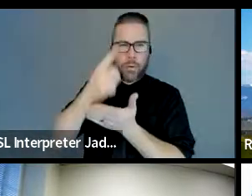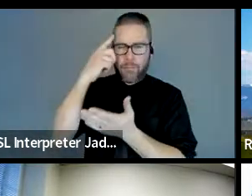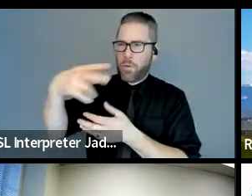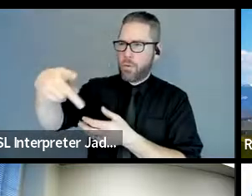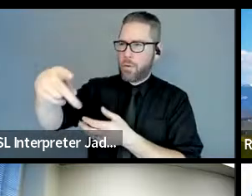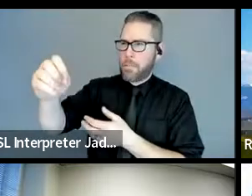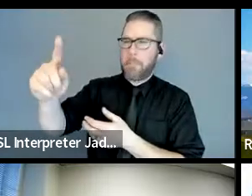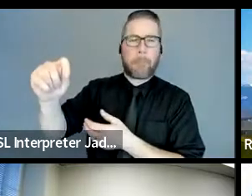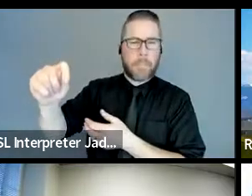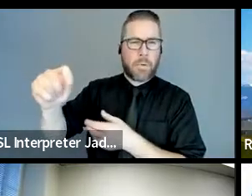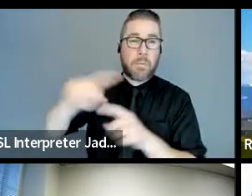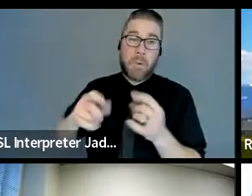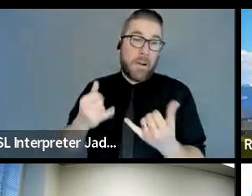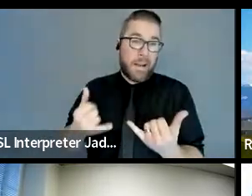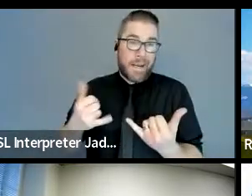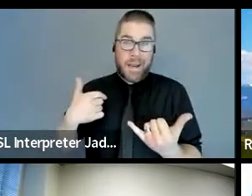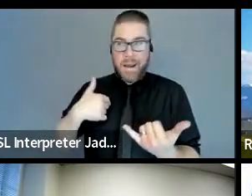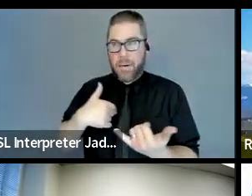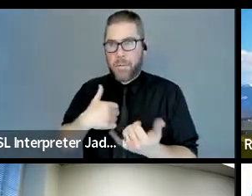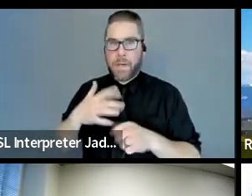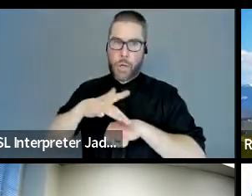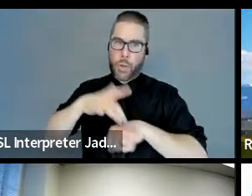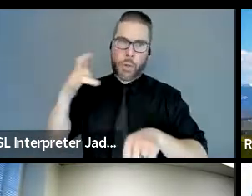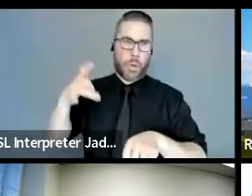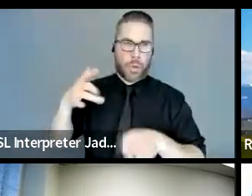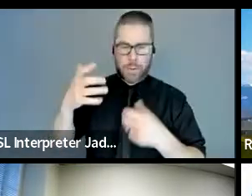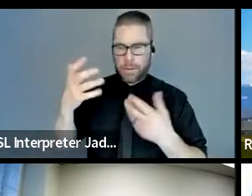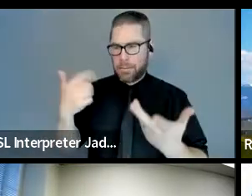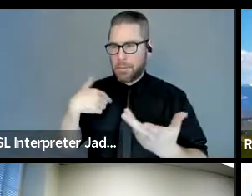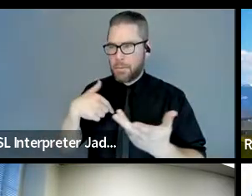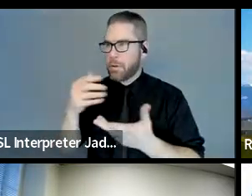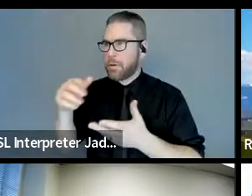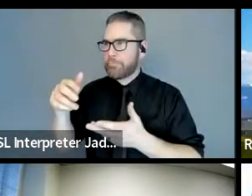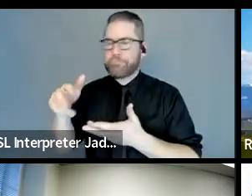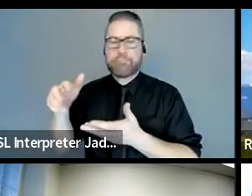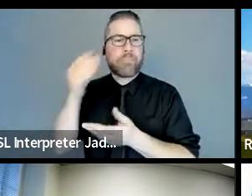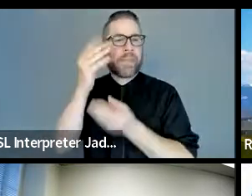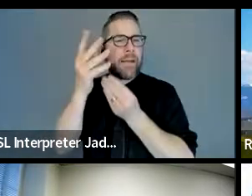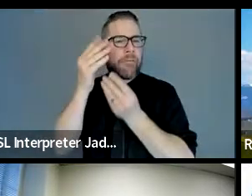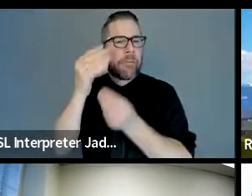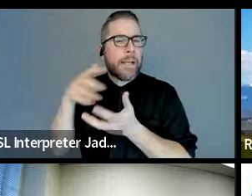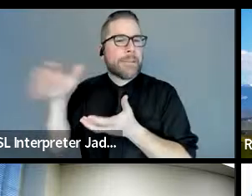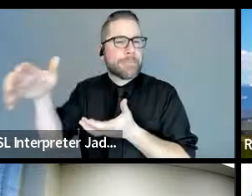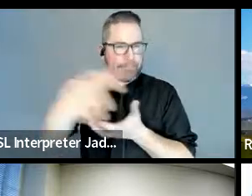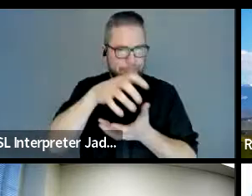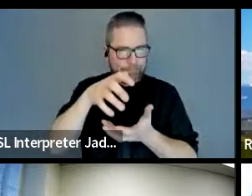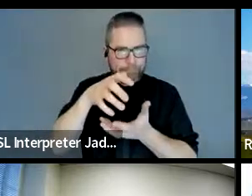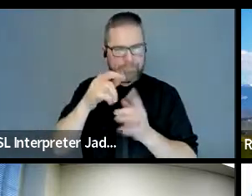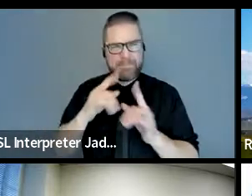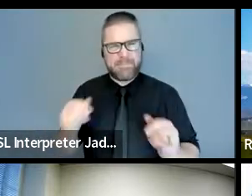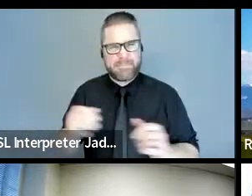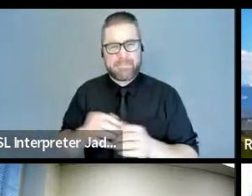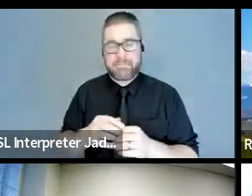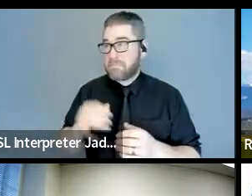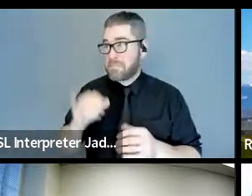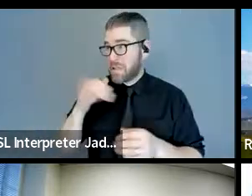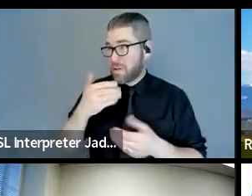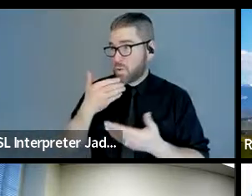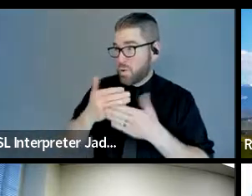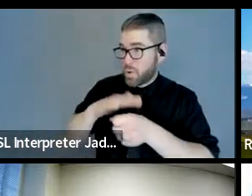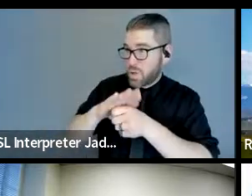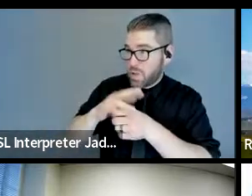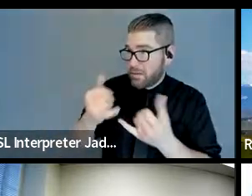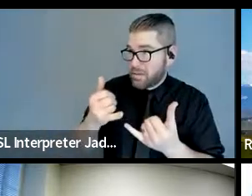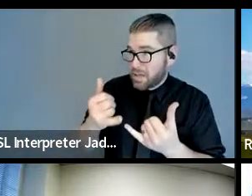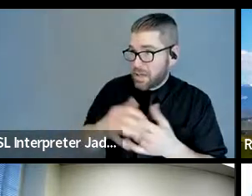the process of getting our information and so forth. So I hope that suffices for today. Thank you so One thing